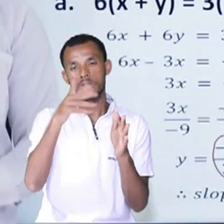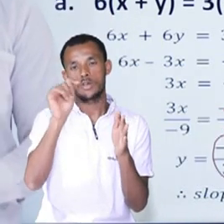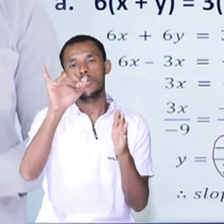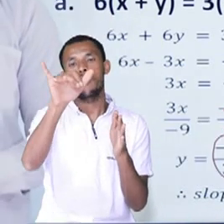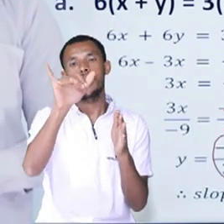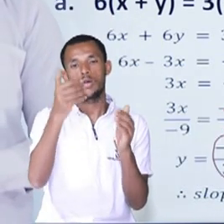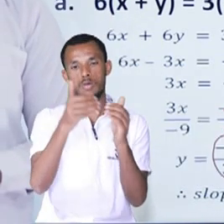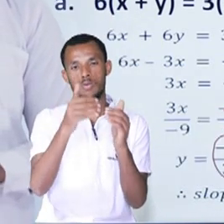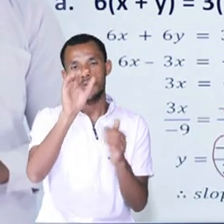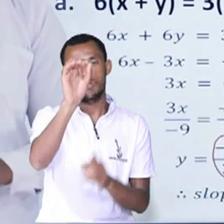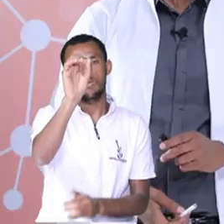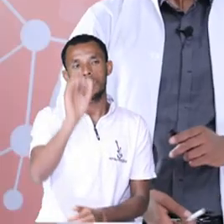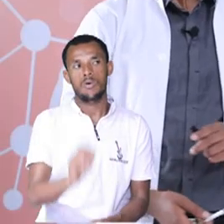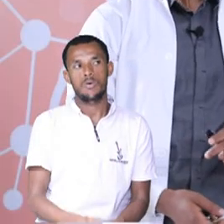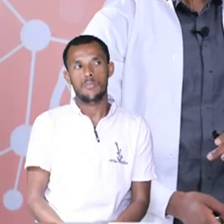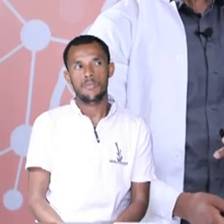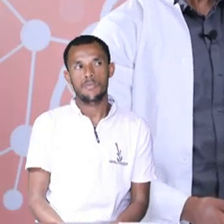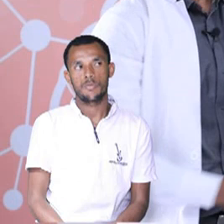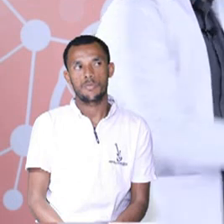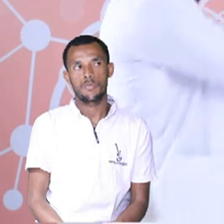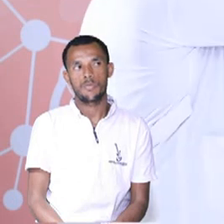is equal to 0.